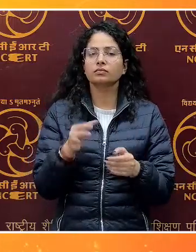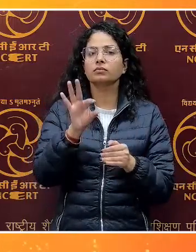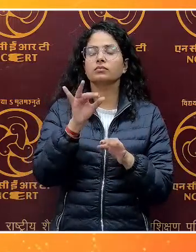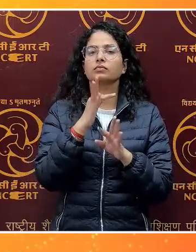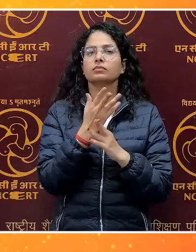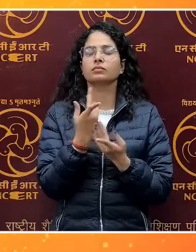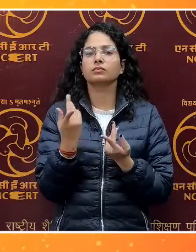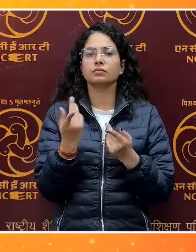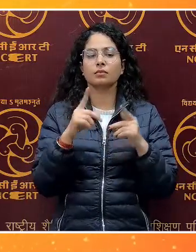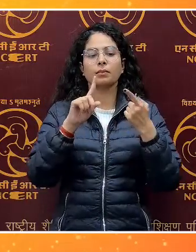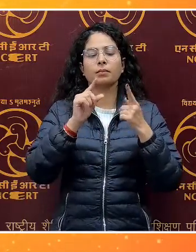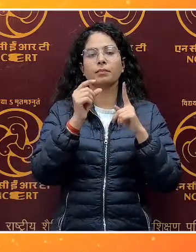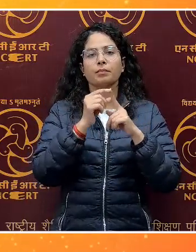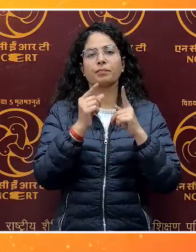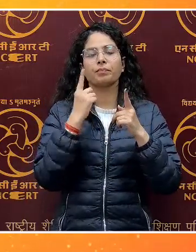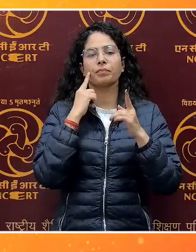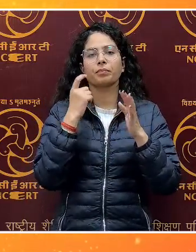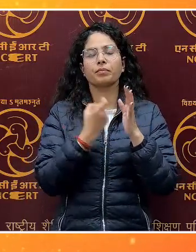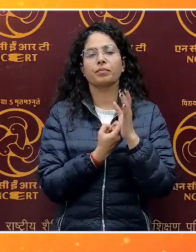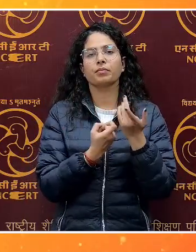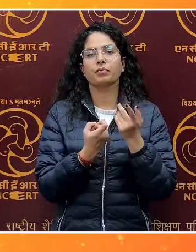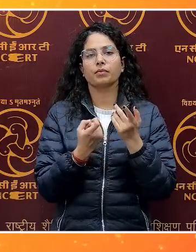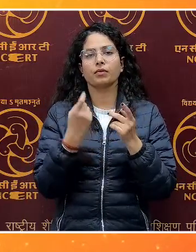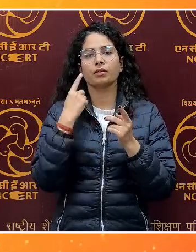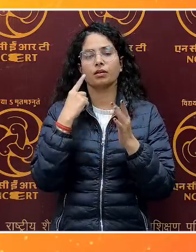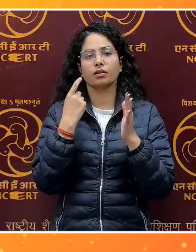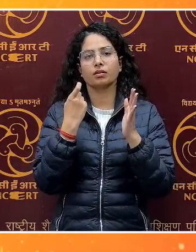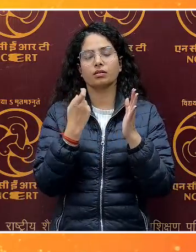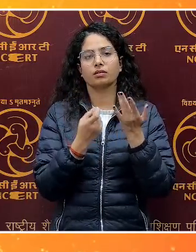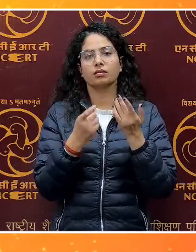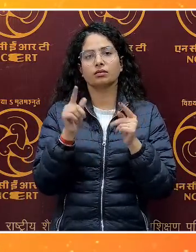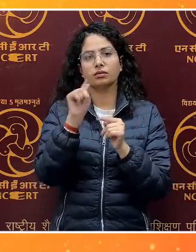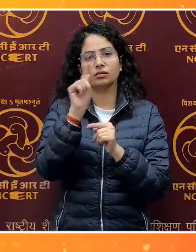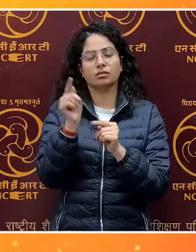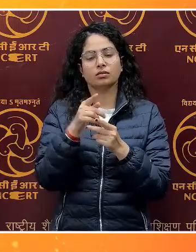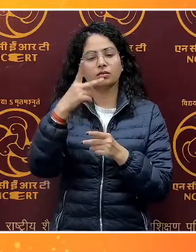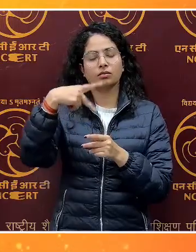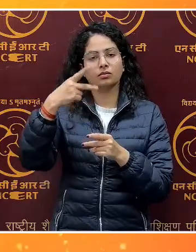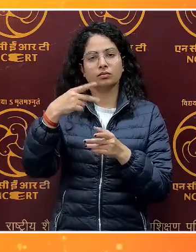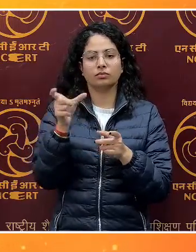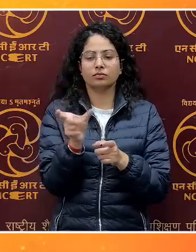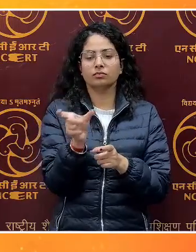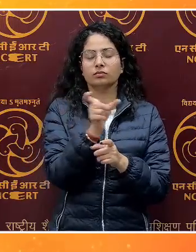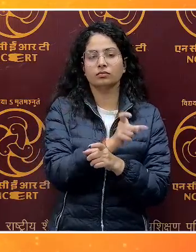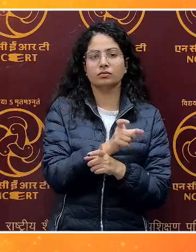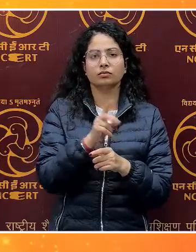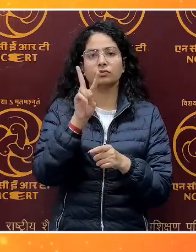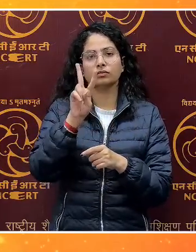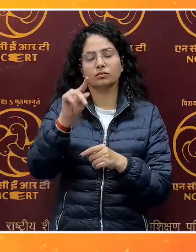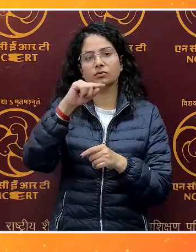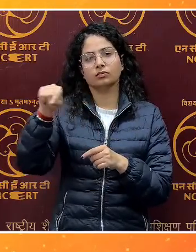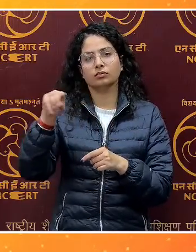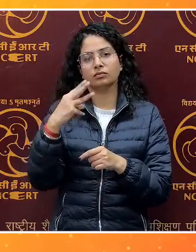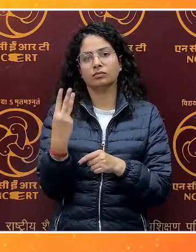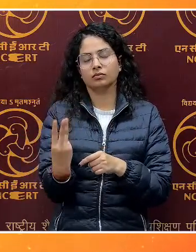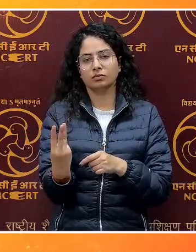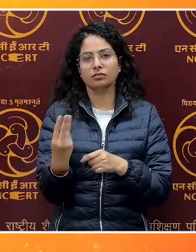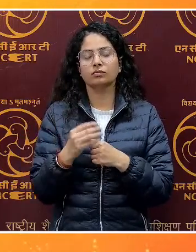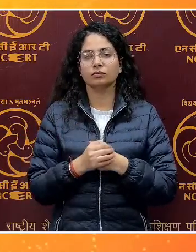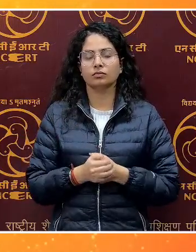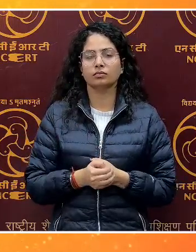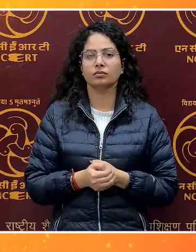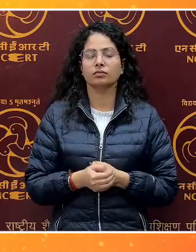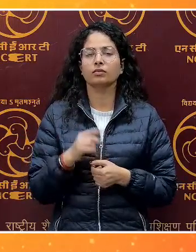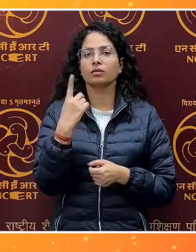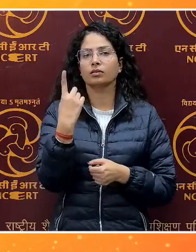r square common. Okay. Now, let us see what is left out. We have 2 upon 3 and 1 r is